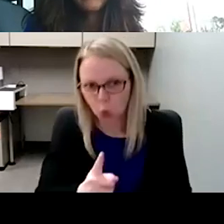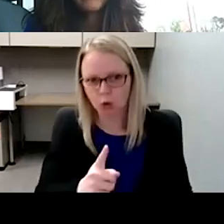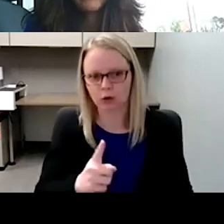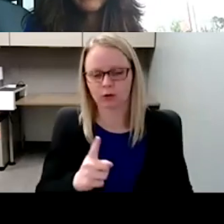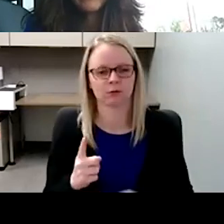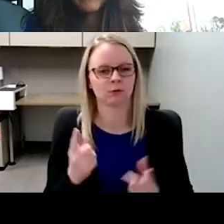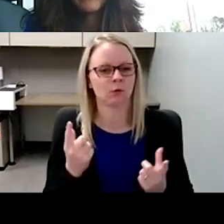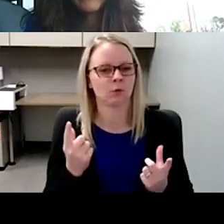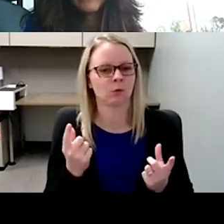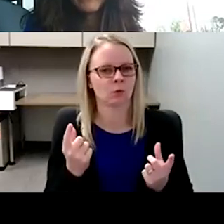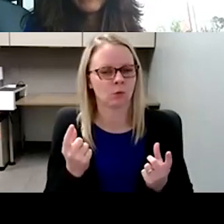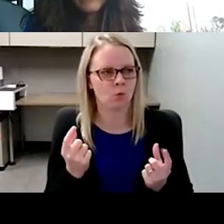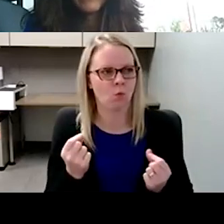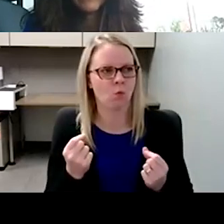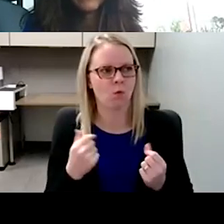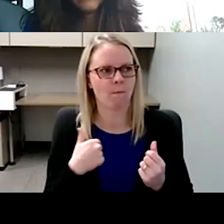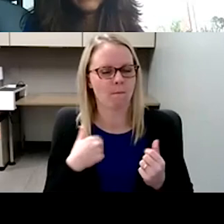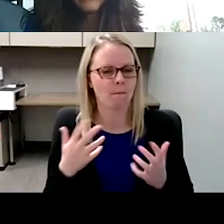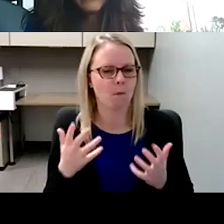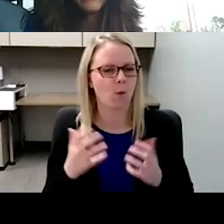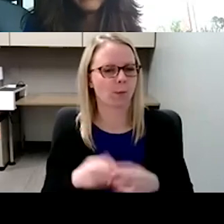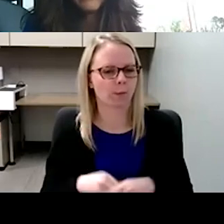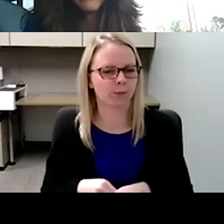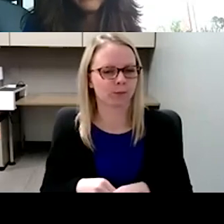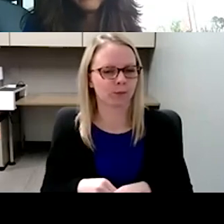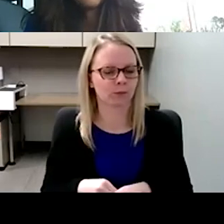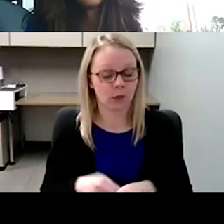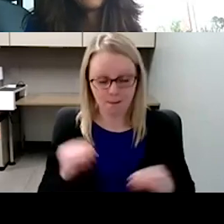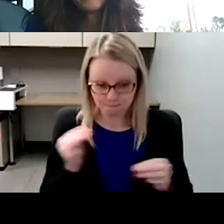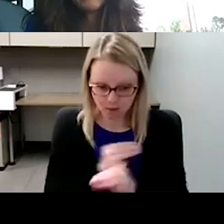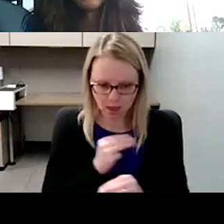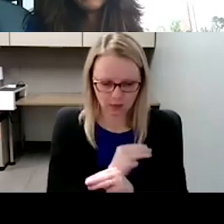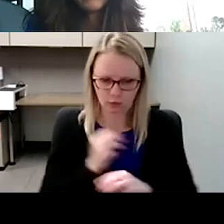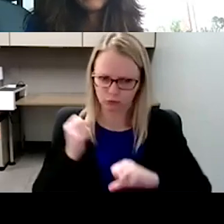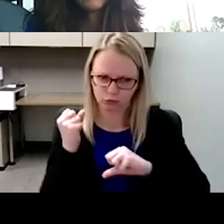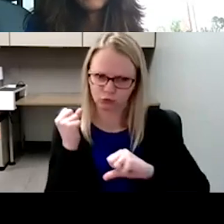were two things. I knew I was good at math.